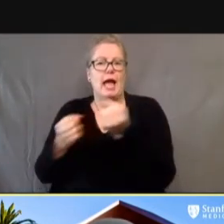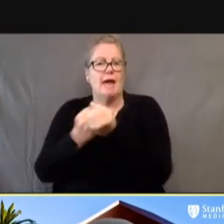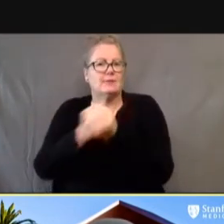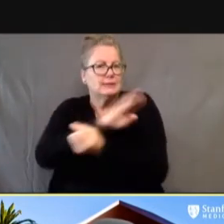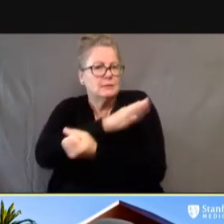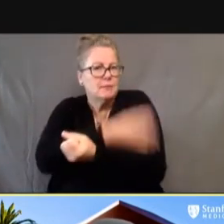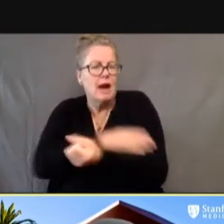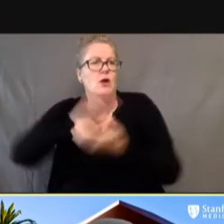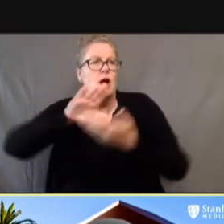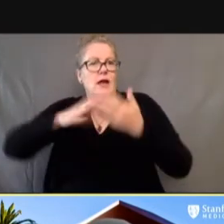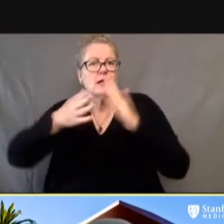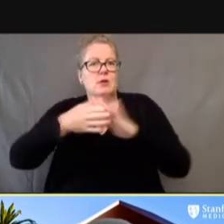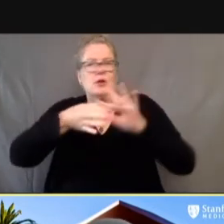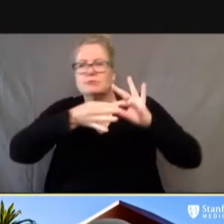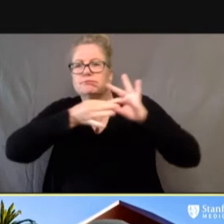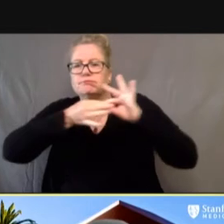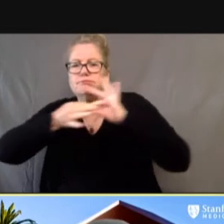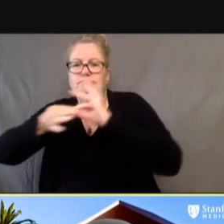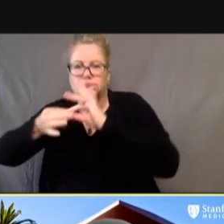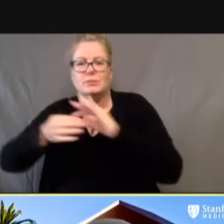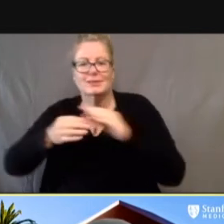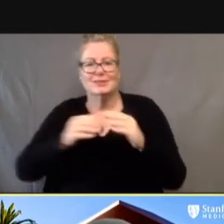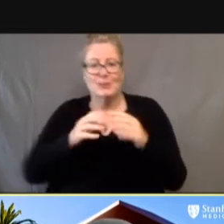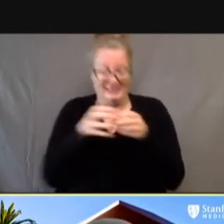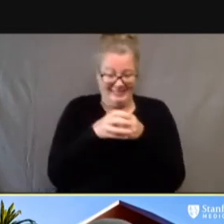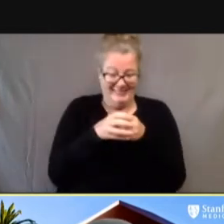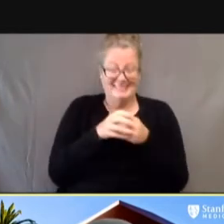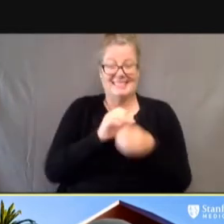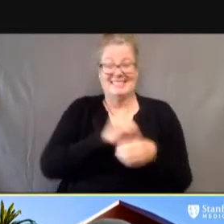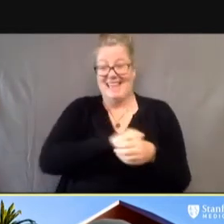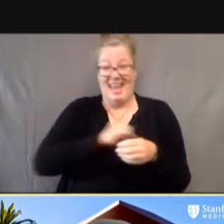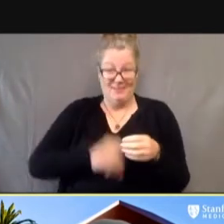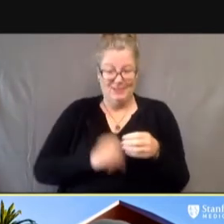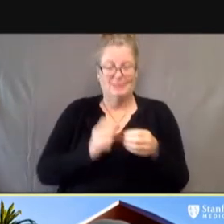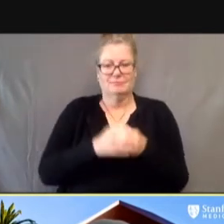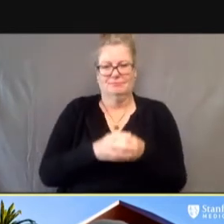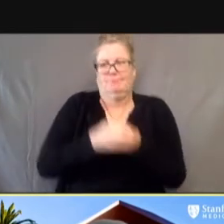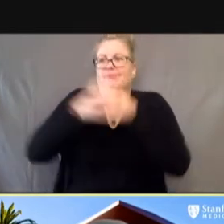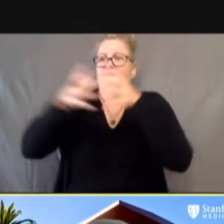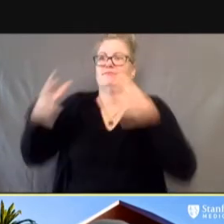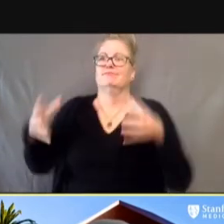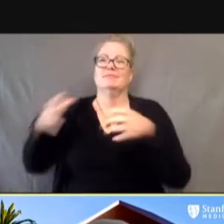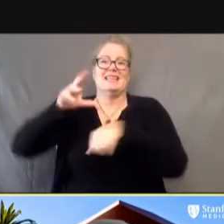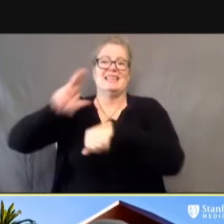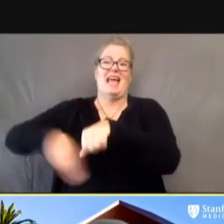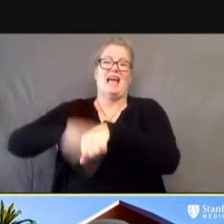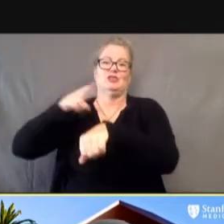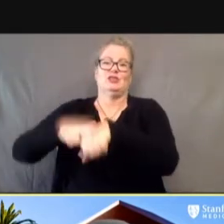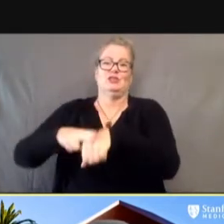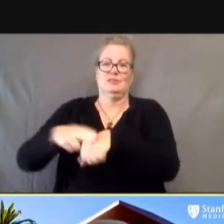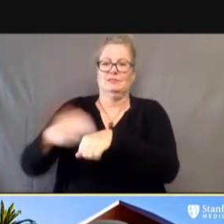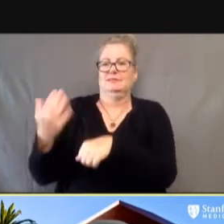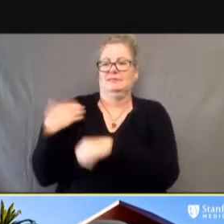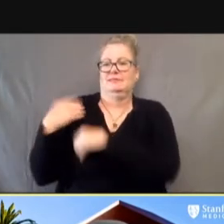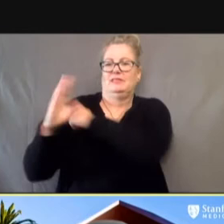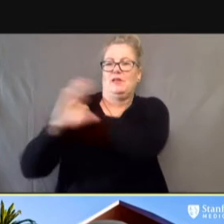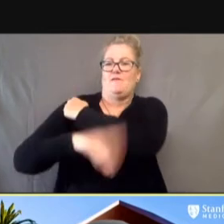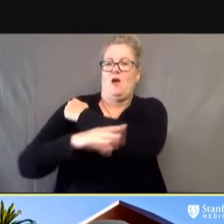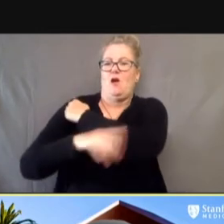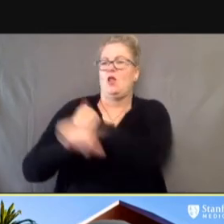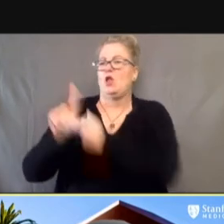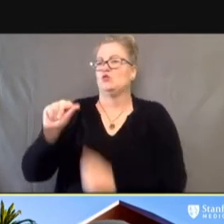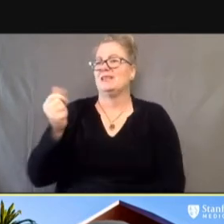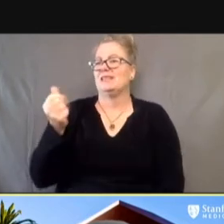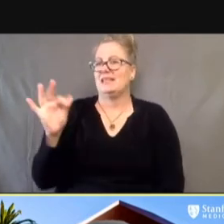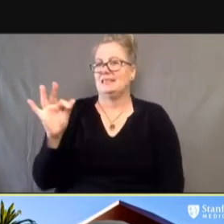began MSDCI National in the fall of 2019. And now we have over 8 chapters and are